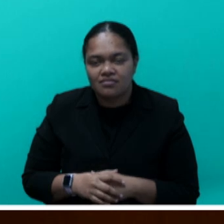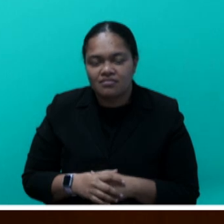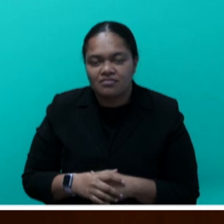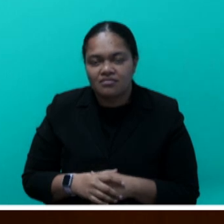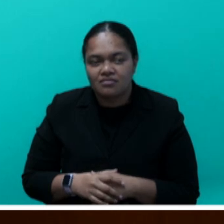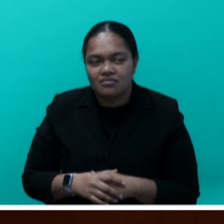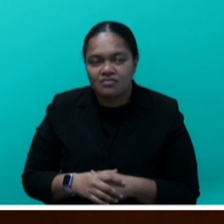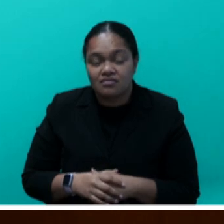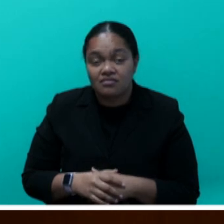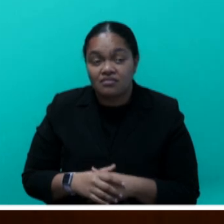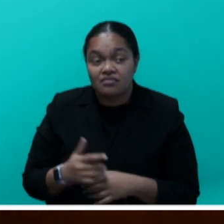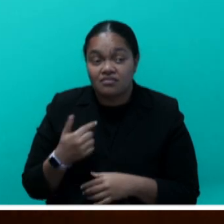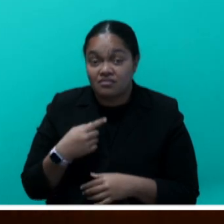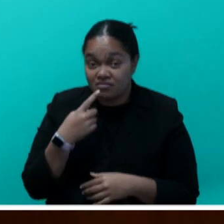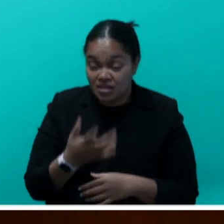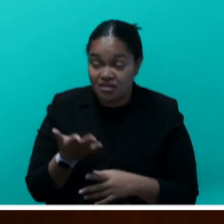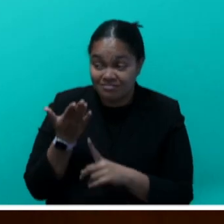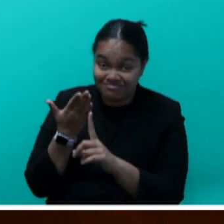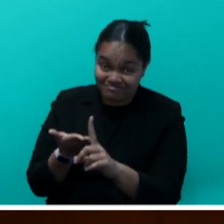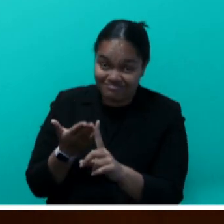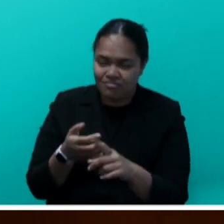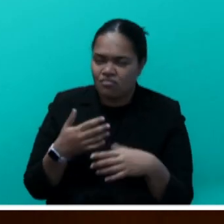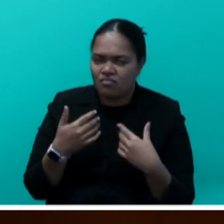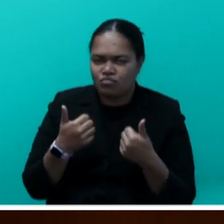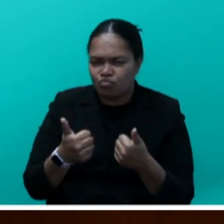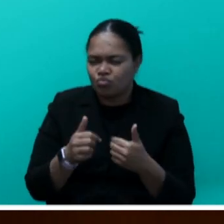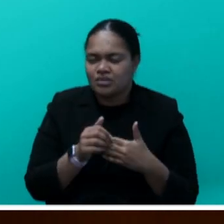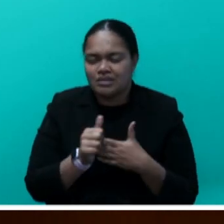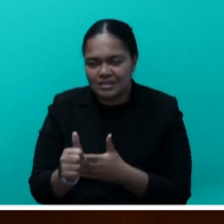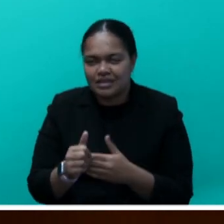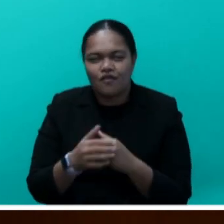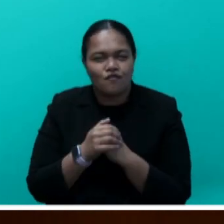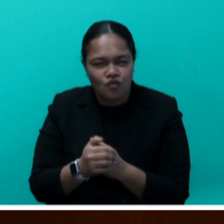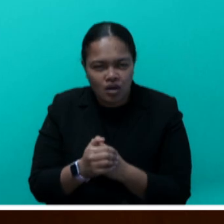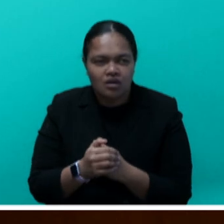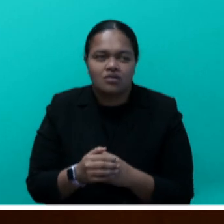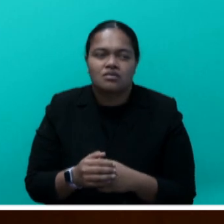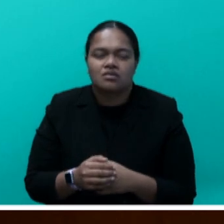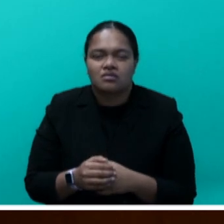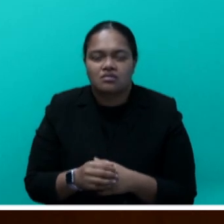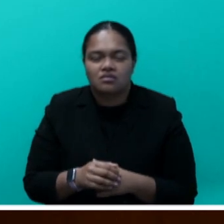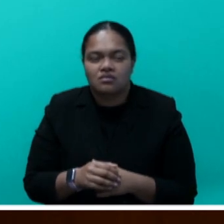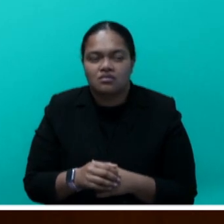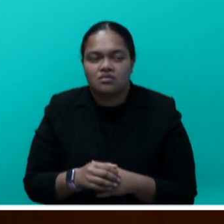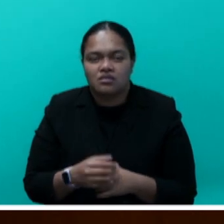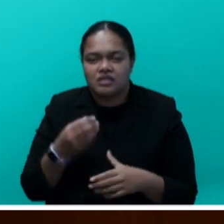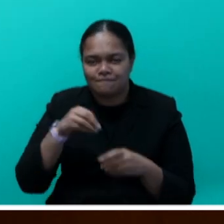As I said, he was a dedicated leader and a friend to the leaders and chiefs of Fiji.